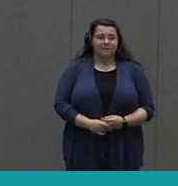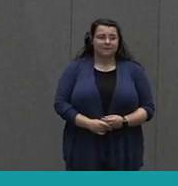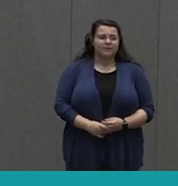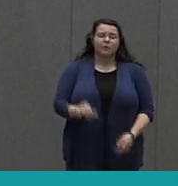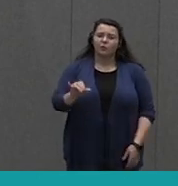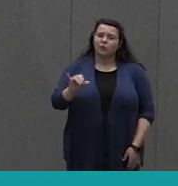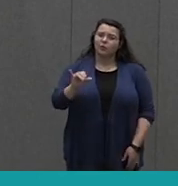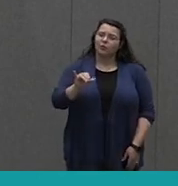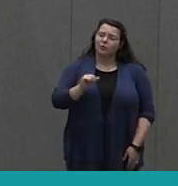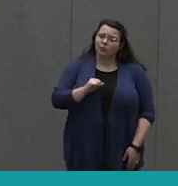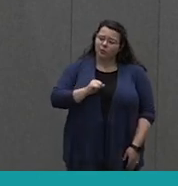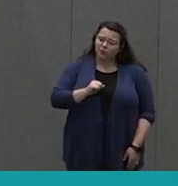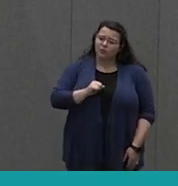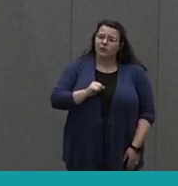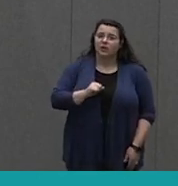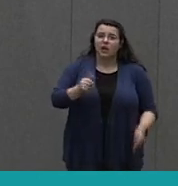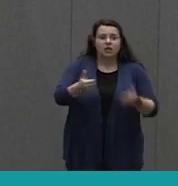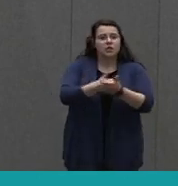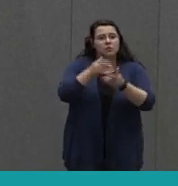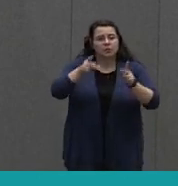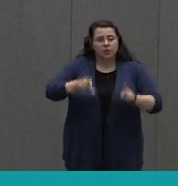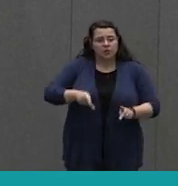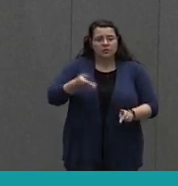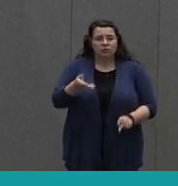Uh-oh. We have a new person.